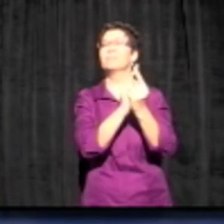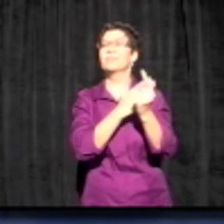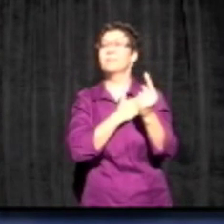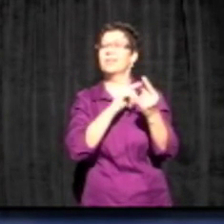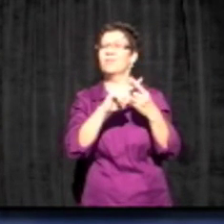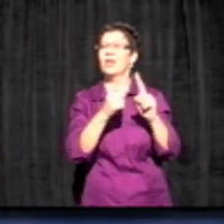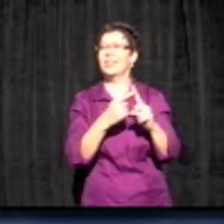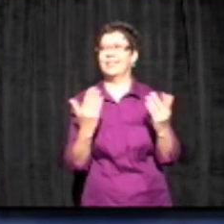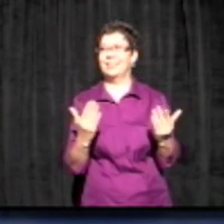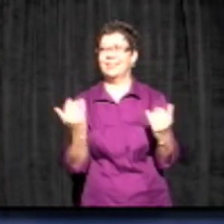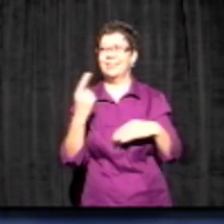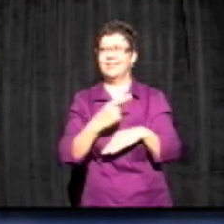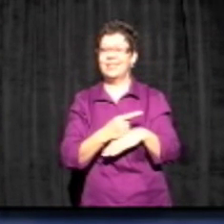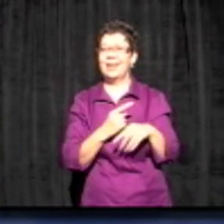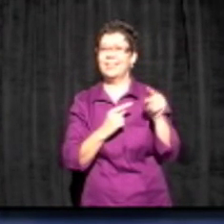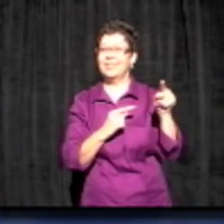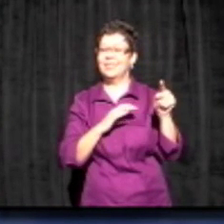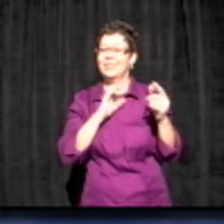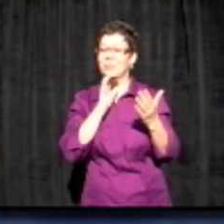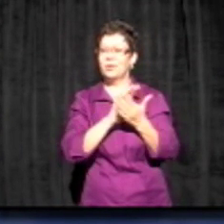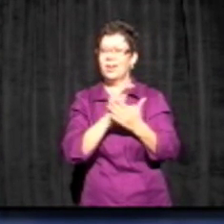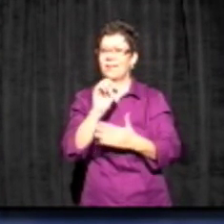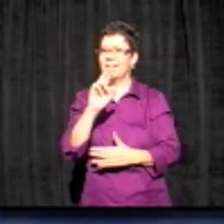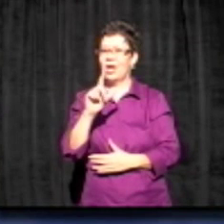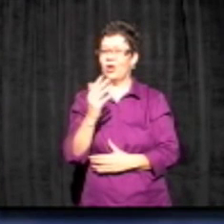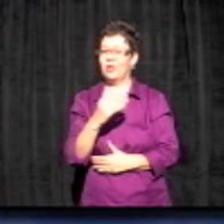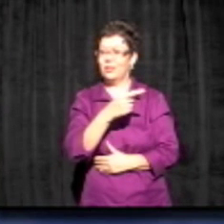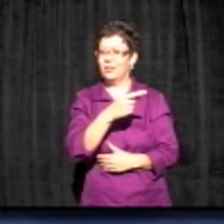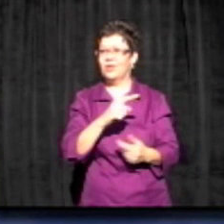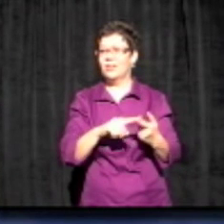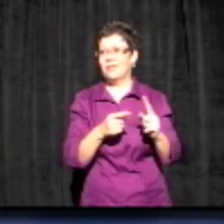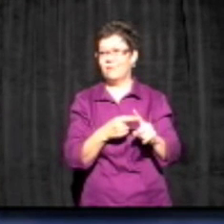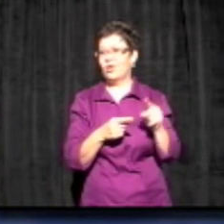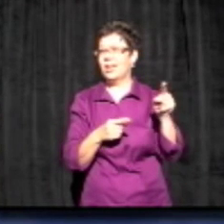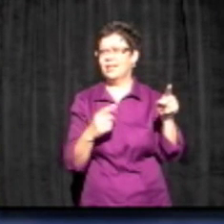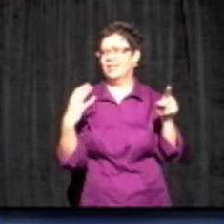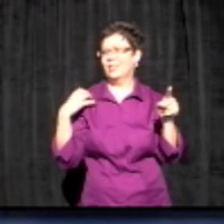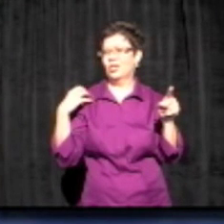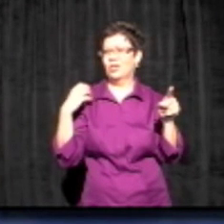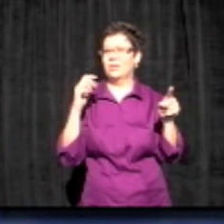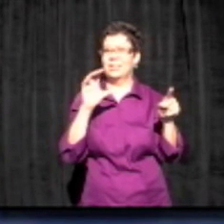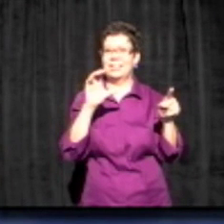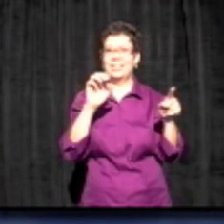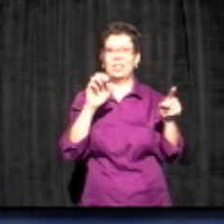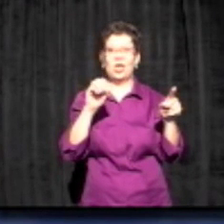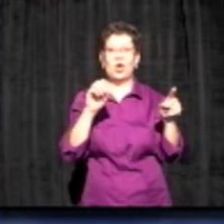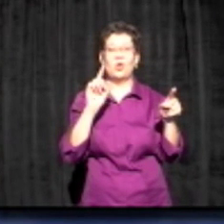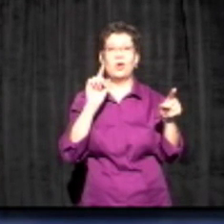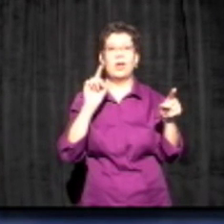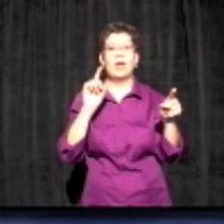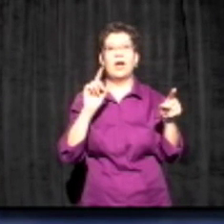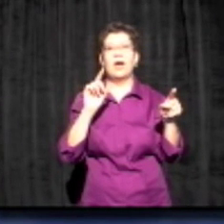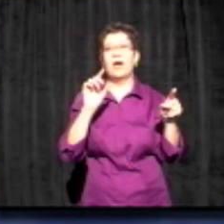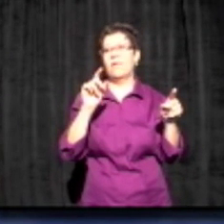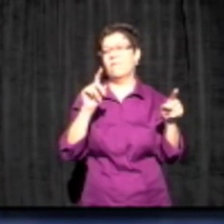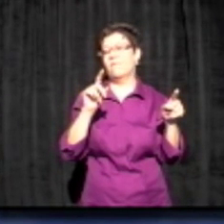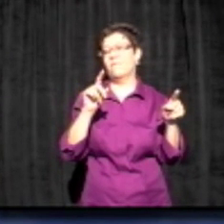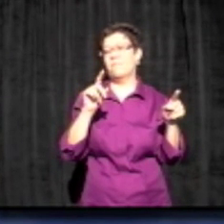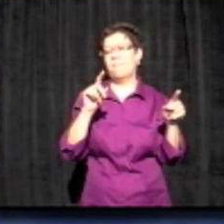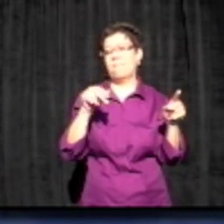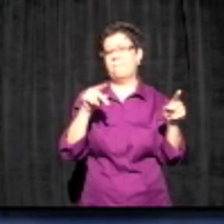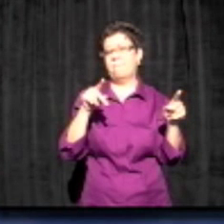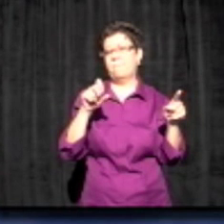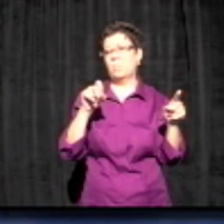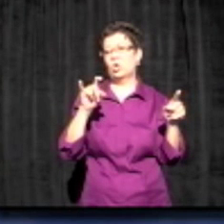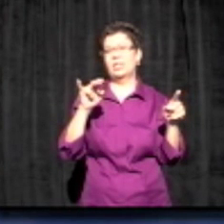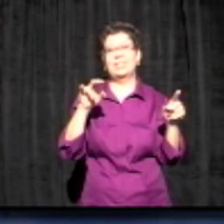who's here today with his lovely wife, Gerald, Frank Pearl, chairman and CEO of Perseus, a highly